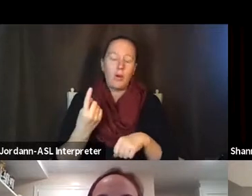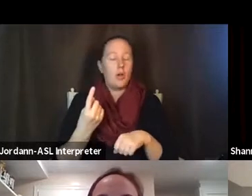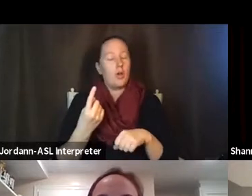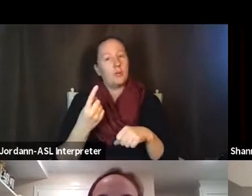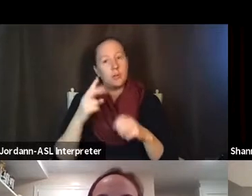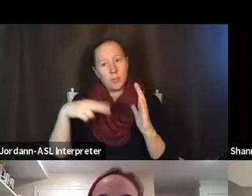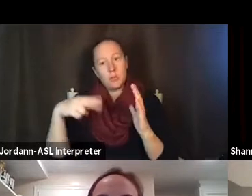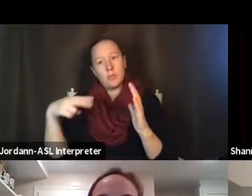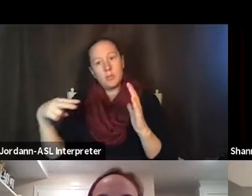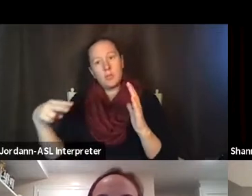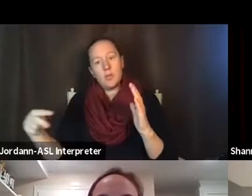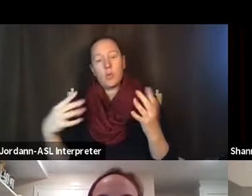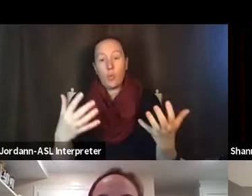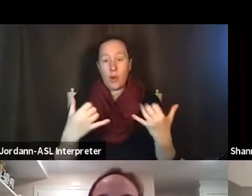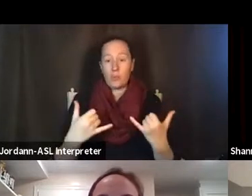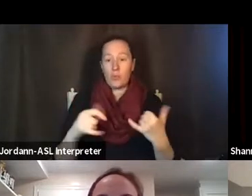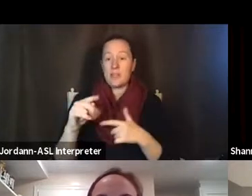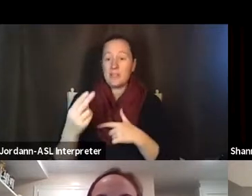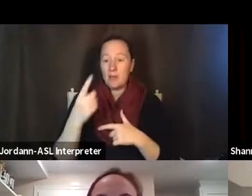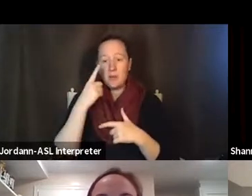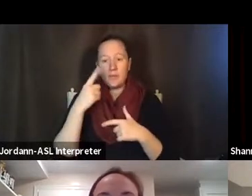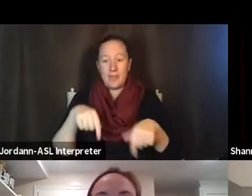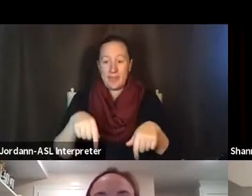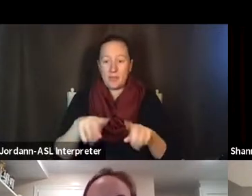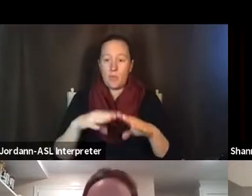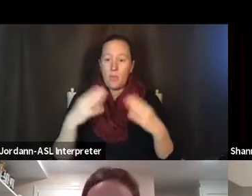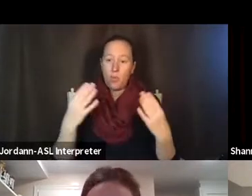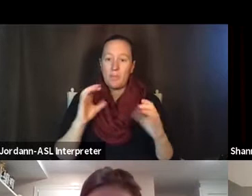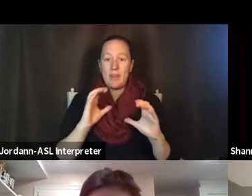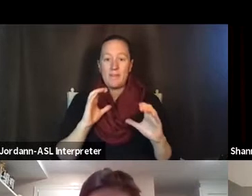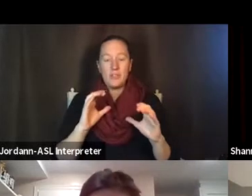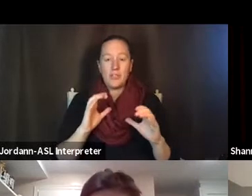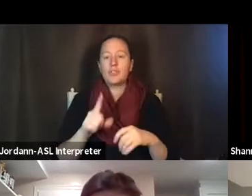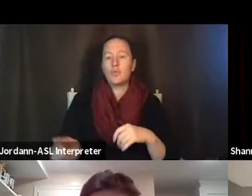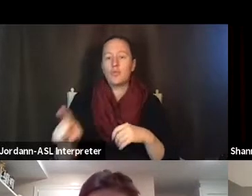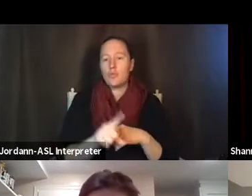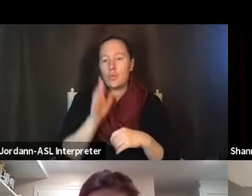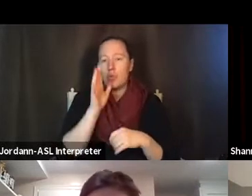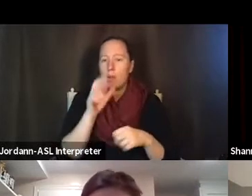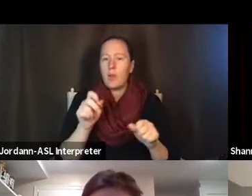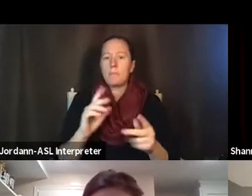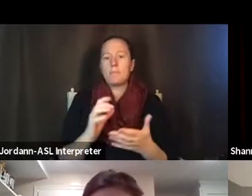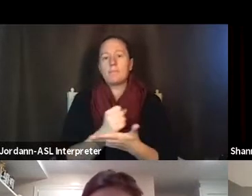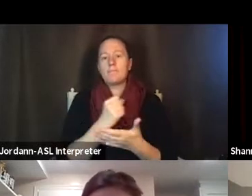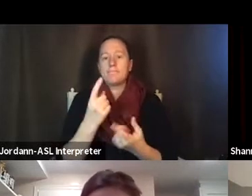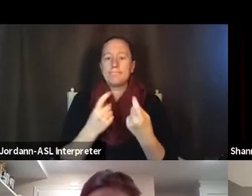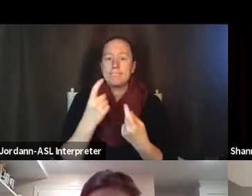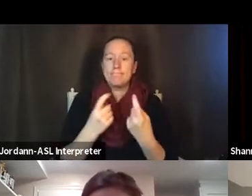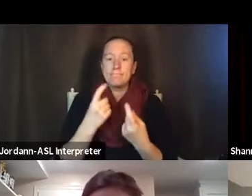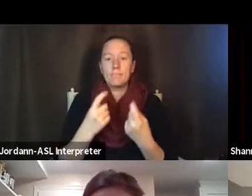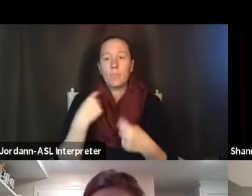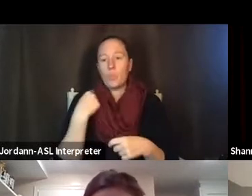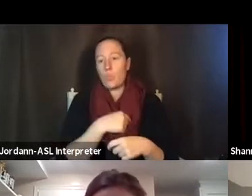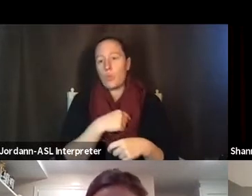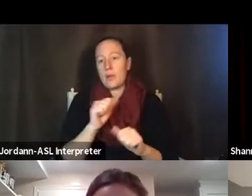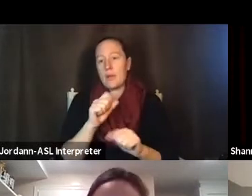And we want today's town hall to be an open conversation. As Liz mentioned, you'll have an opportunity to ask questions so that we